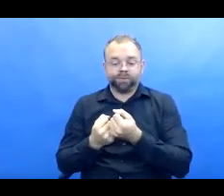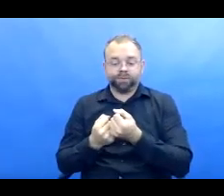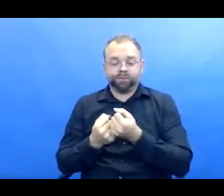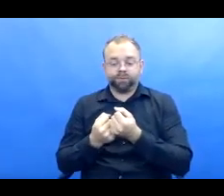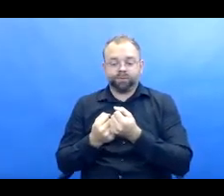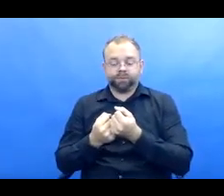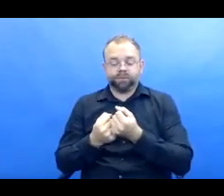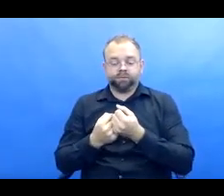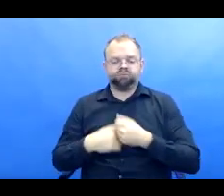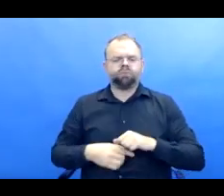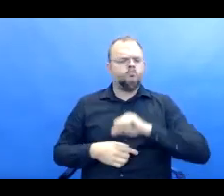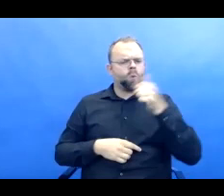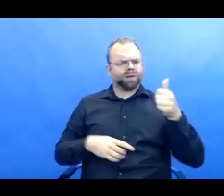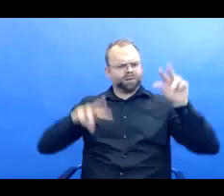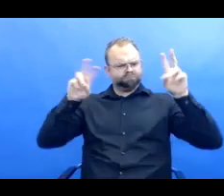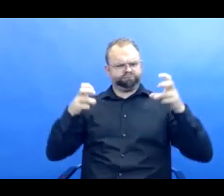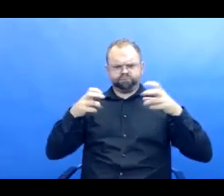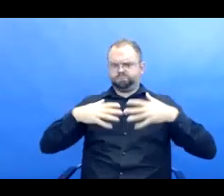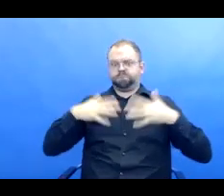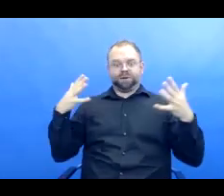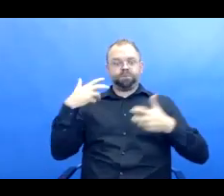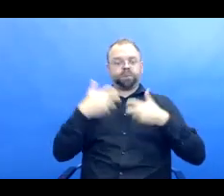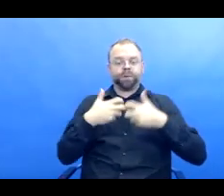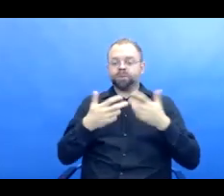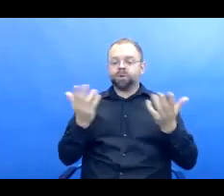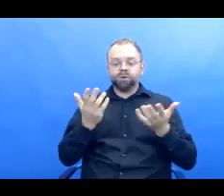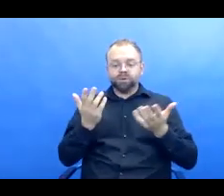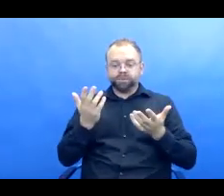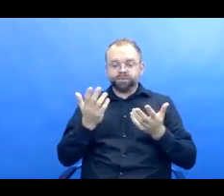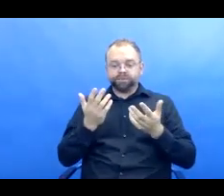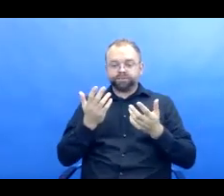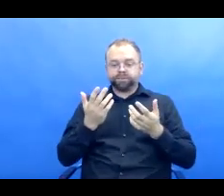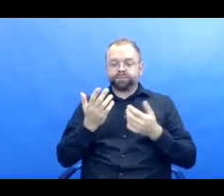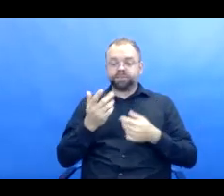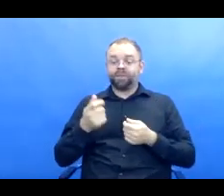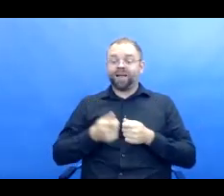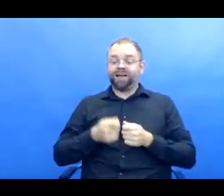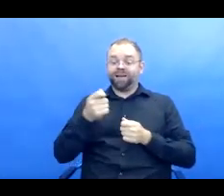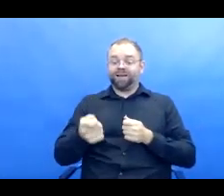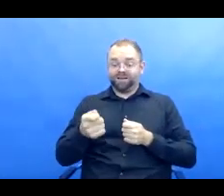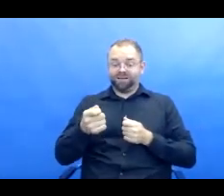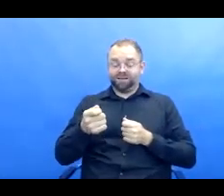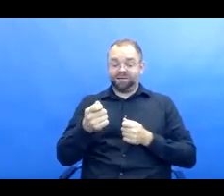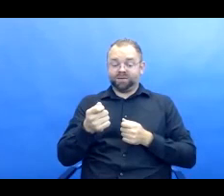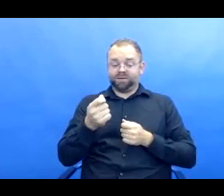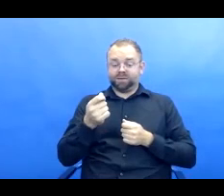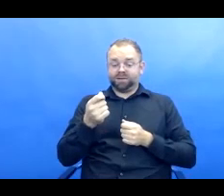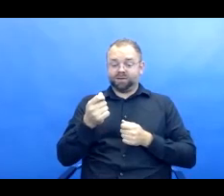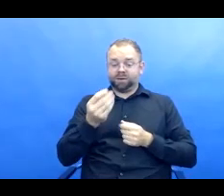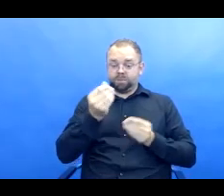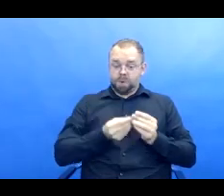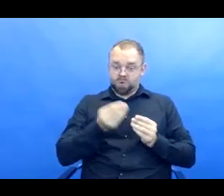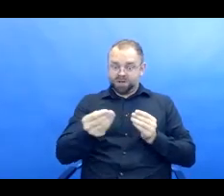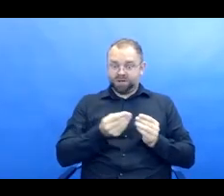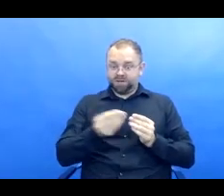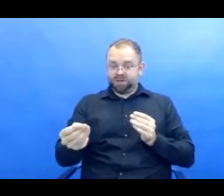the NSAP benefit, the cash transfer, we find in as many as 22 states, the benefit has been less than 20%